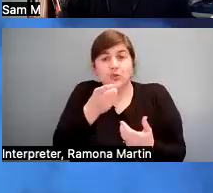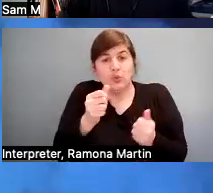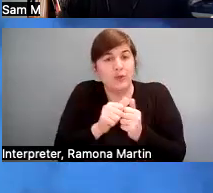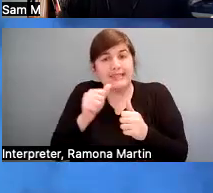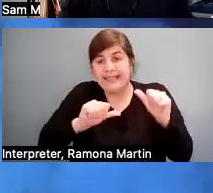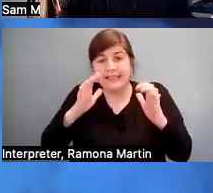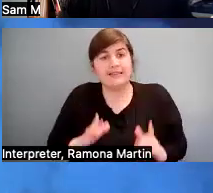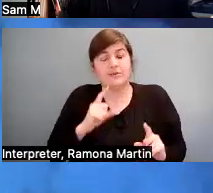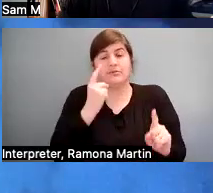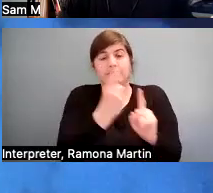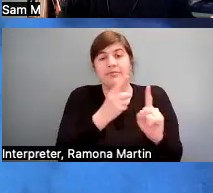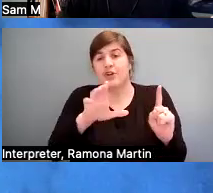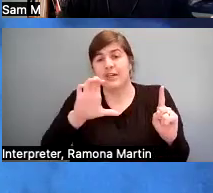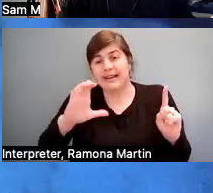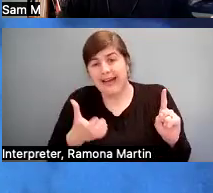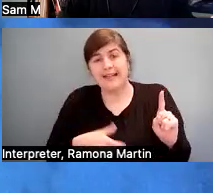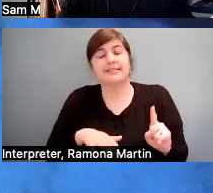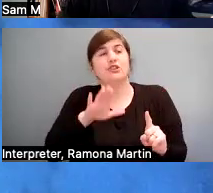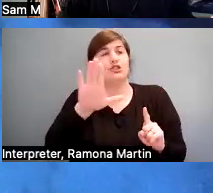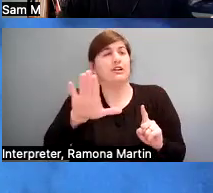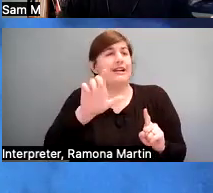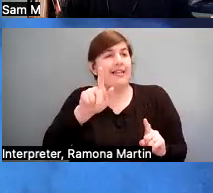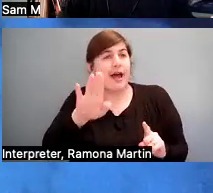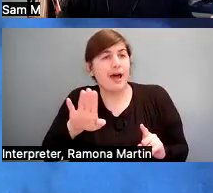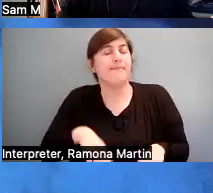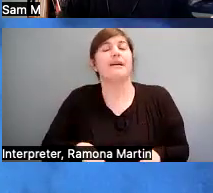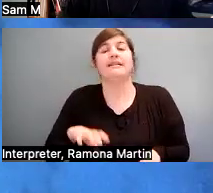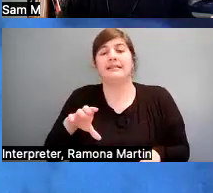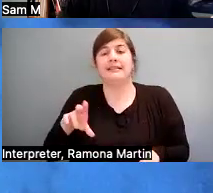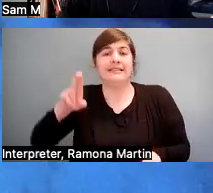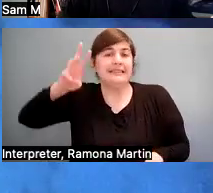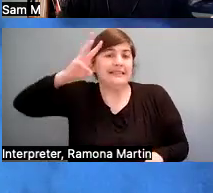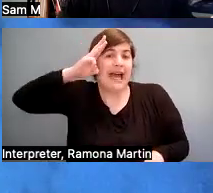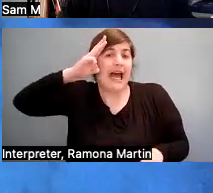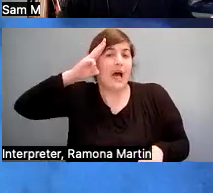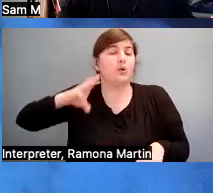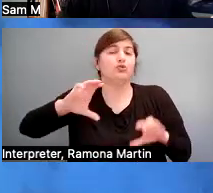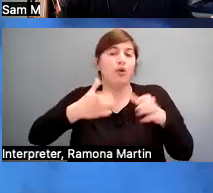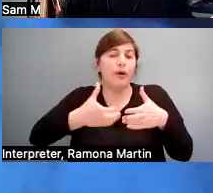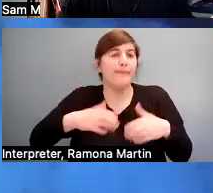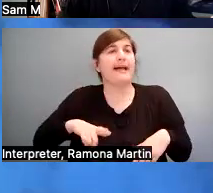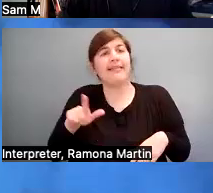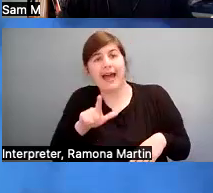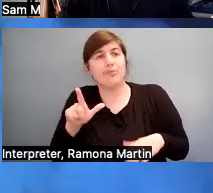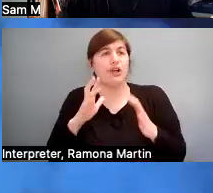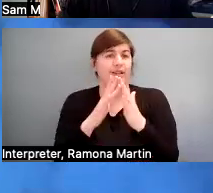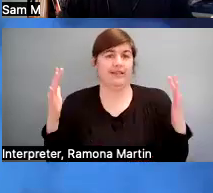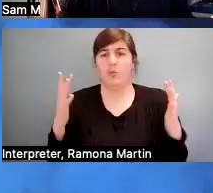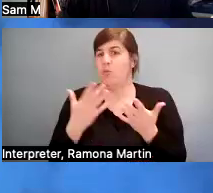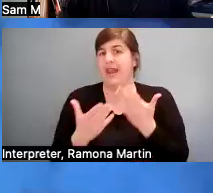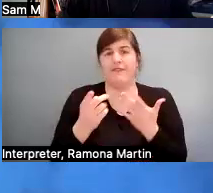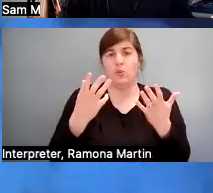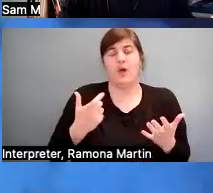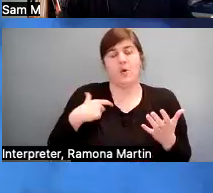your class, for your club, for your scout troop, for your library, whenever you want. We've got over